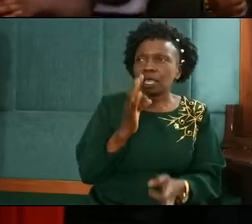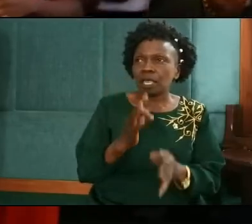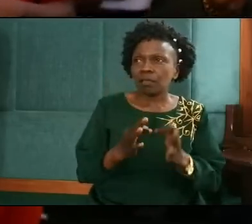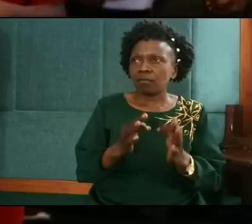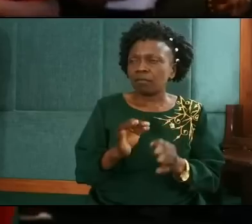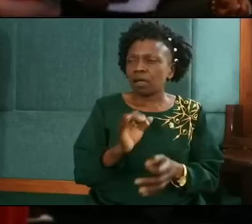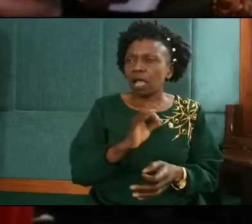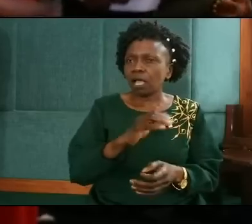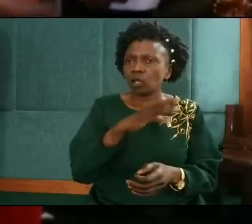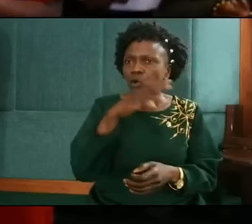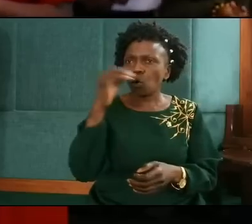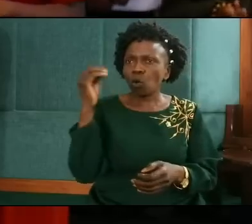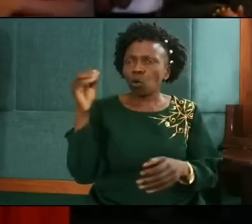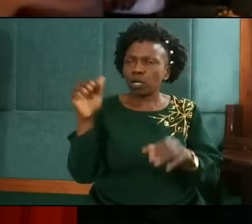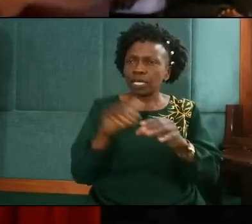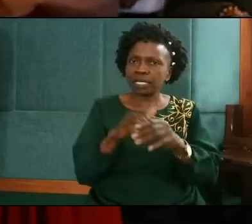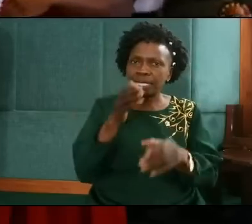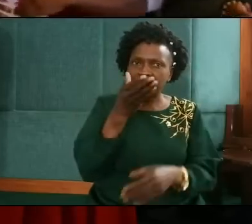If I go in the ark,